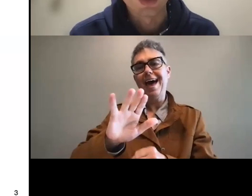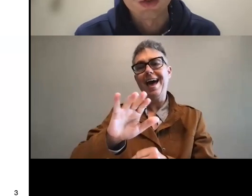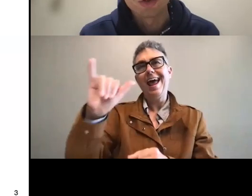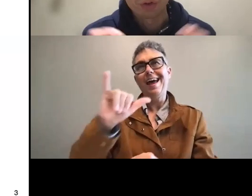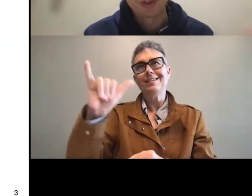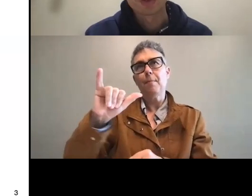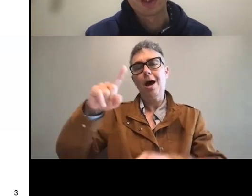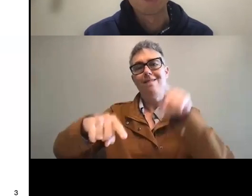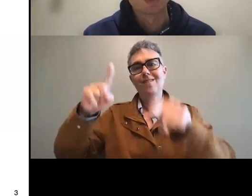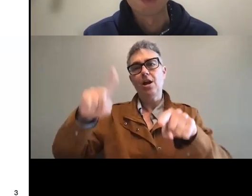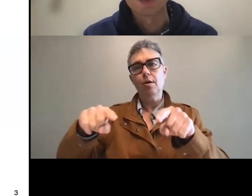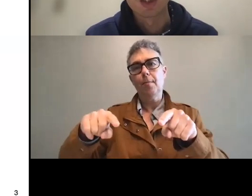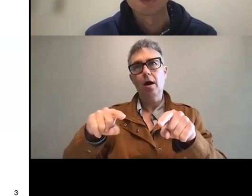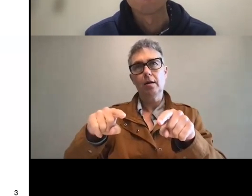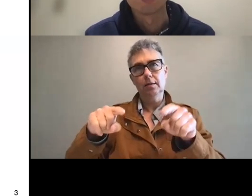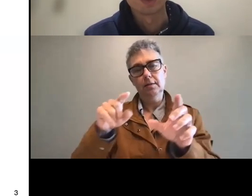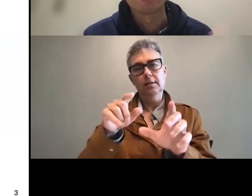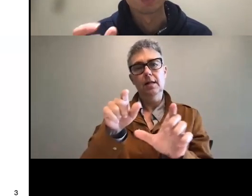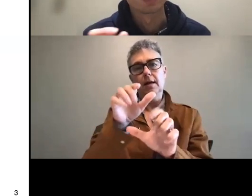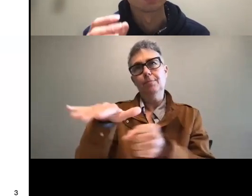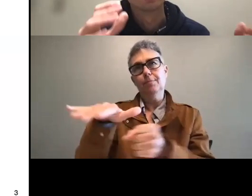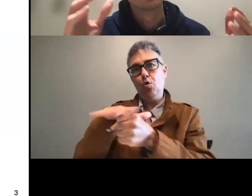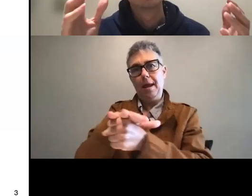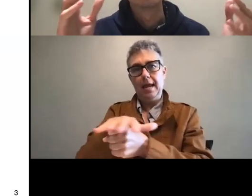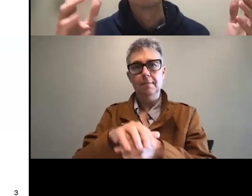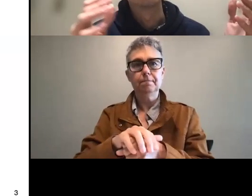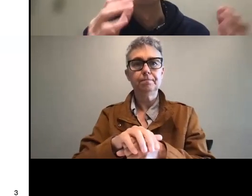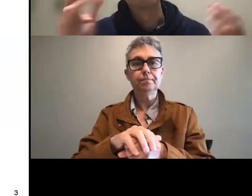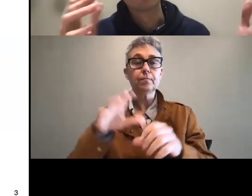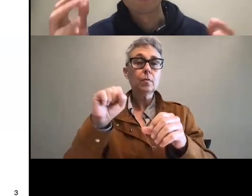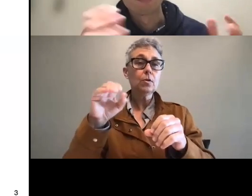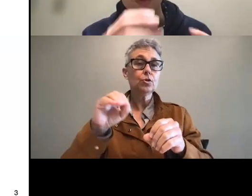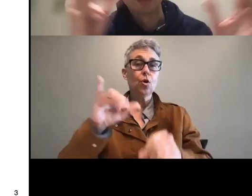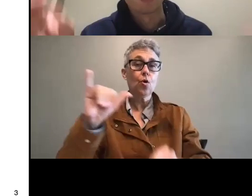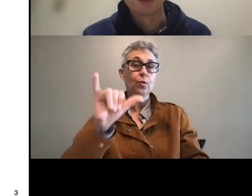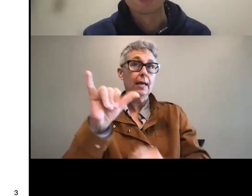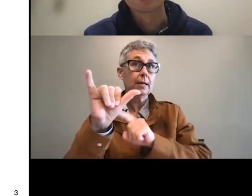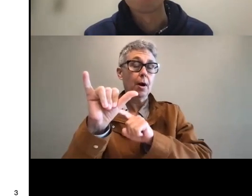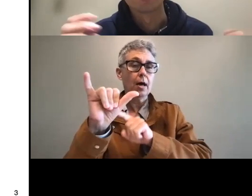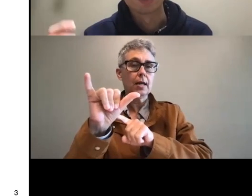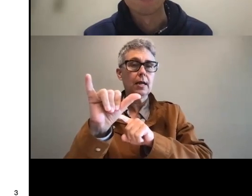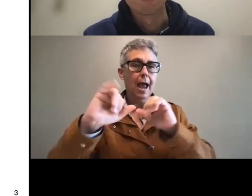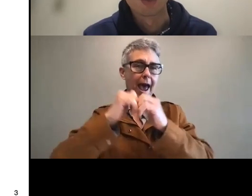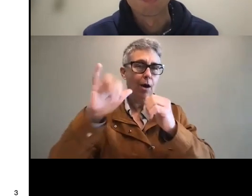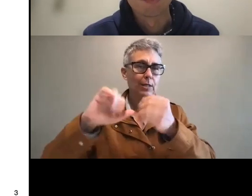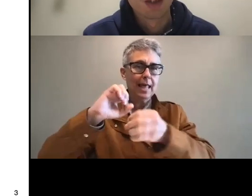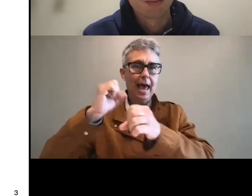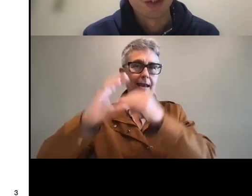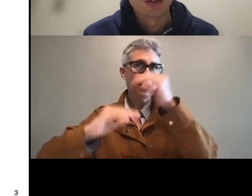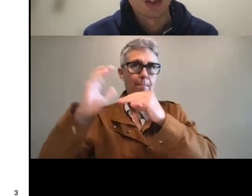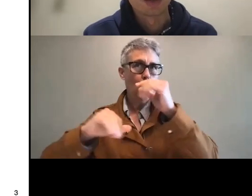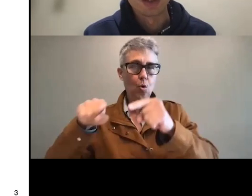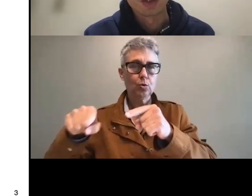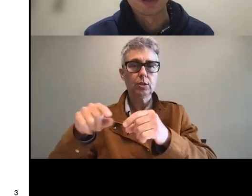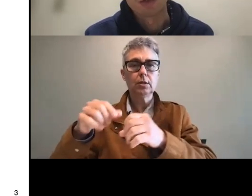I will not go into too much detail about the background of what antibody how it's composed of,